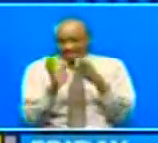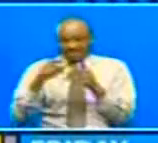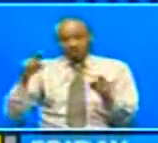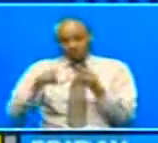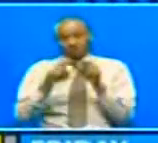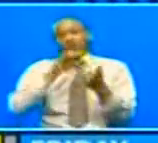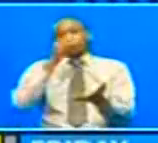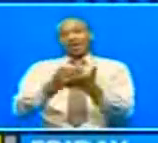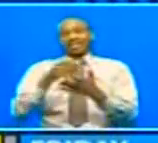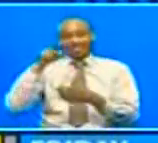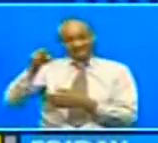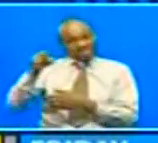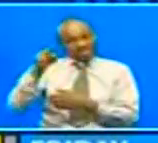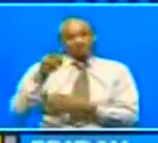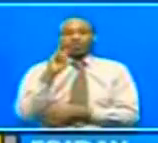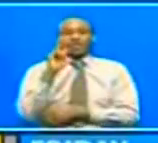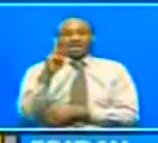the funds in the UK.